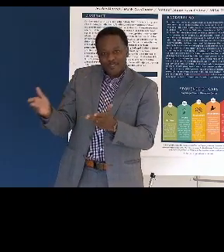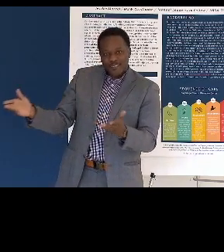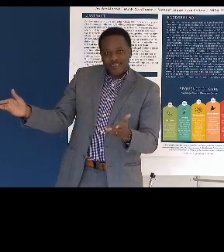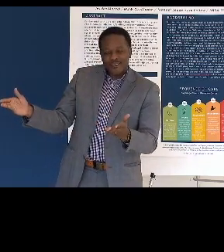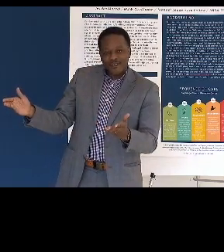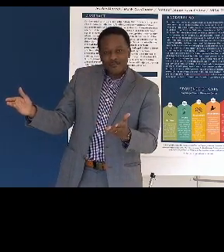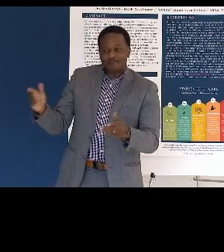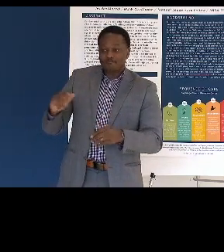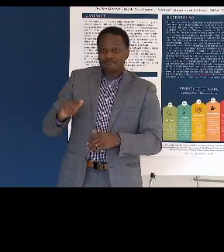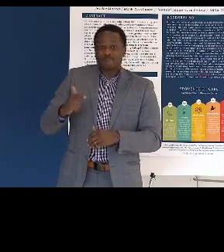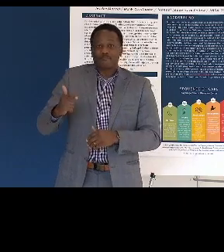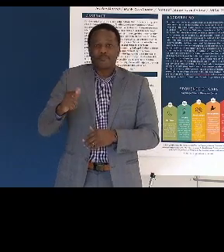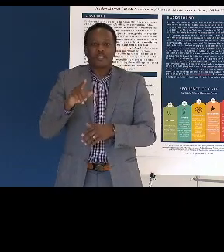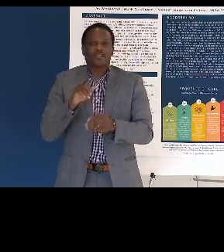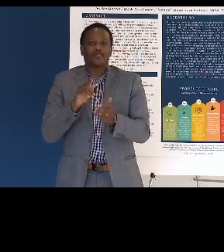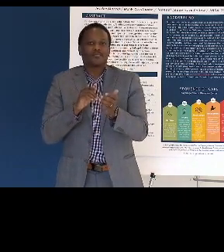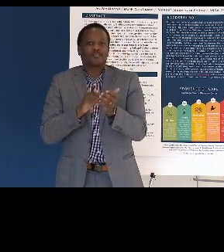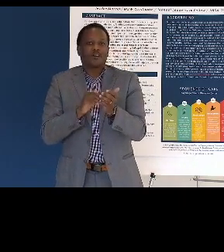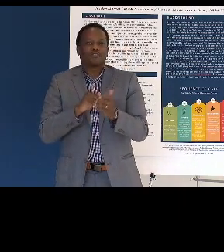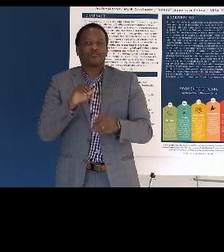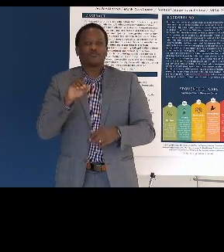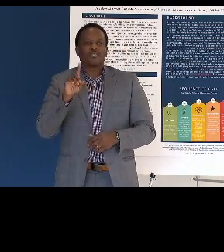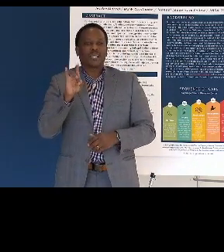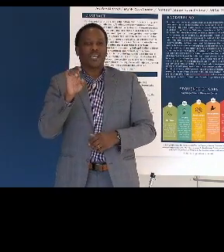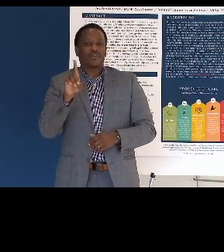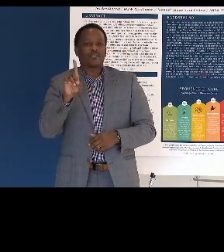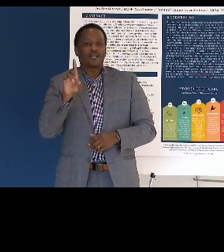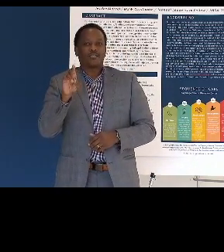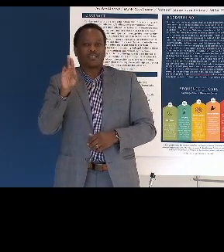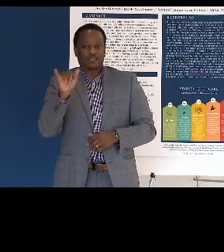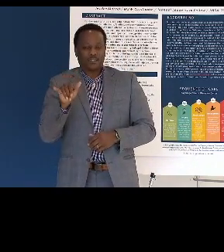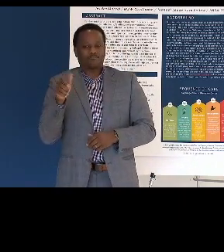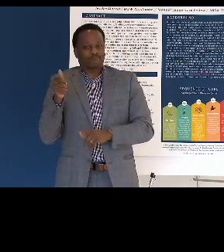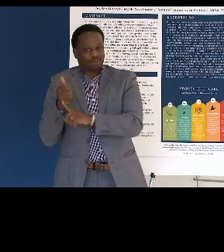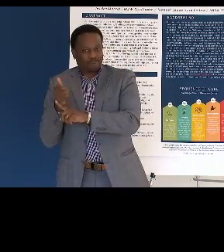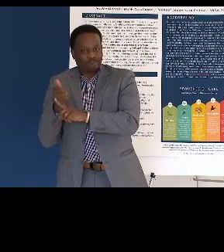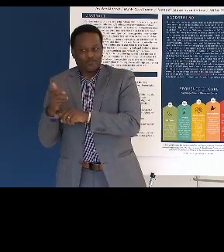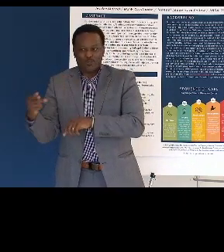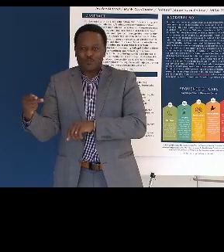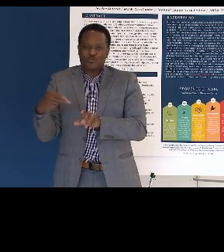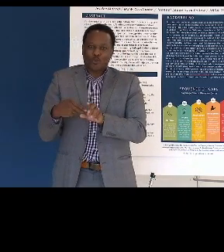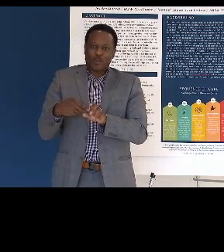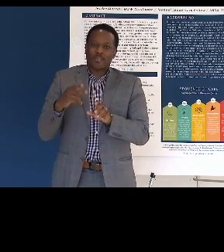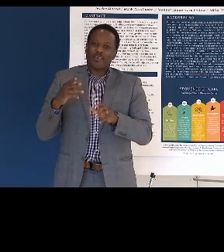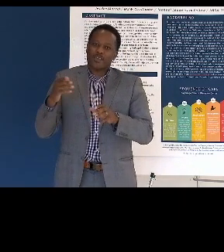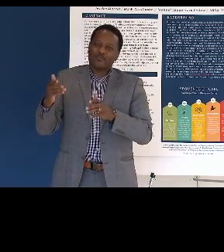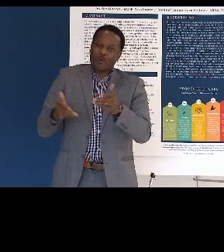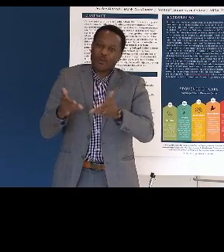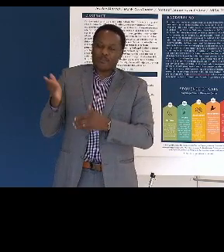who is the current director of the fellowship program. Please join me in welcoming Dr. Hussey.